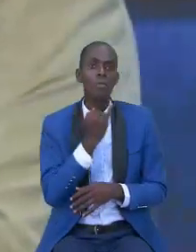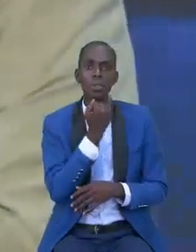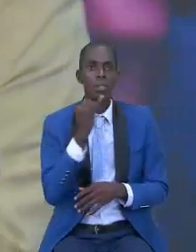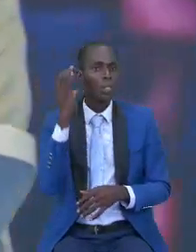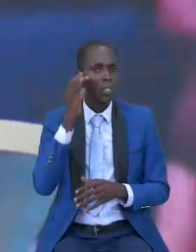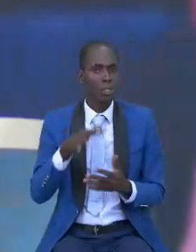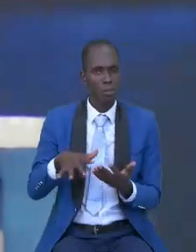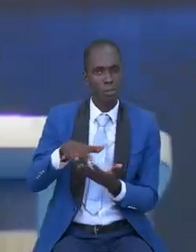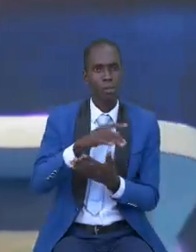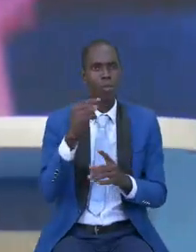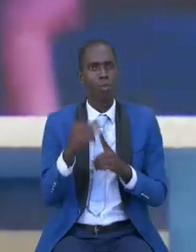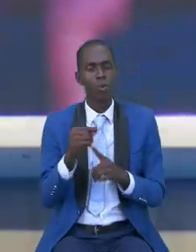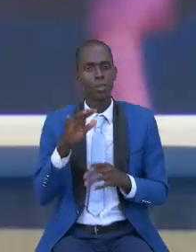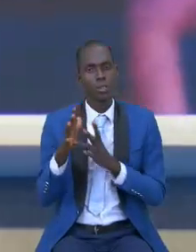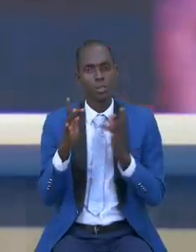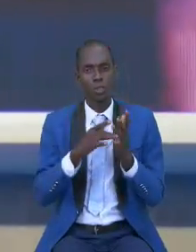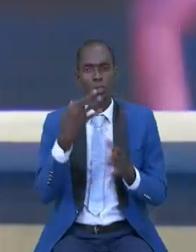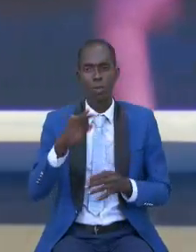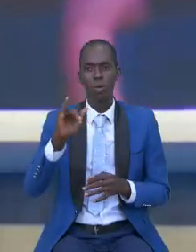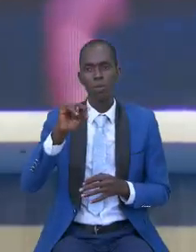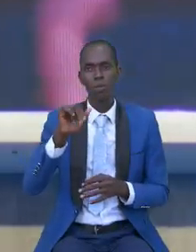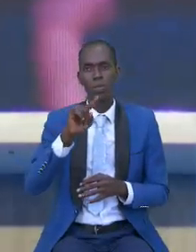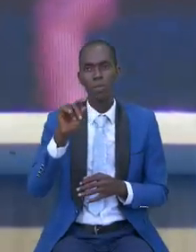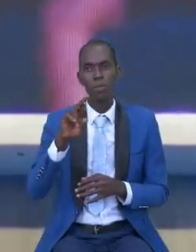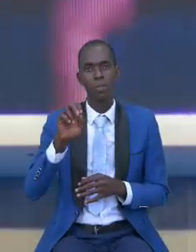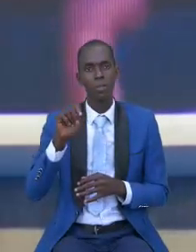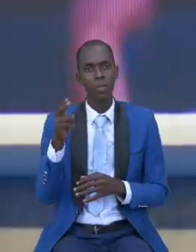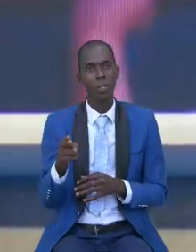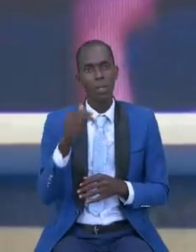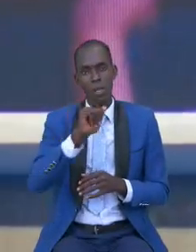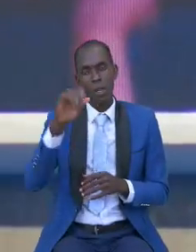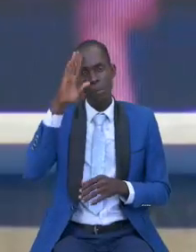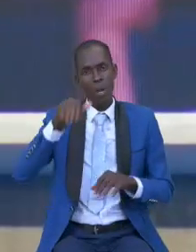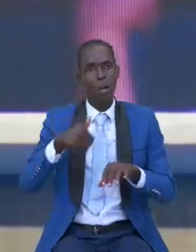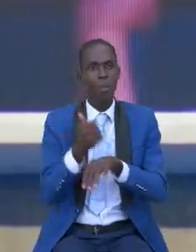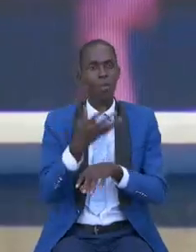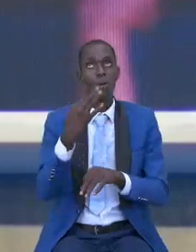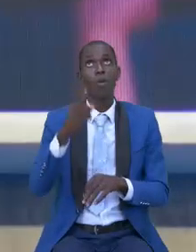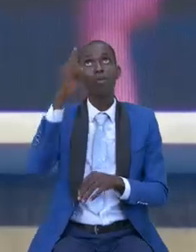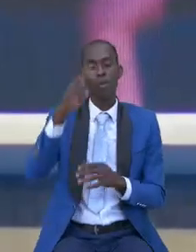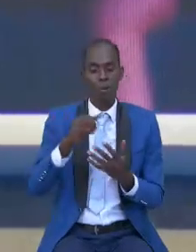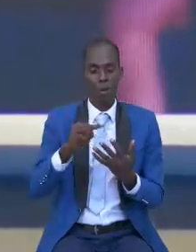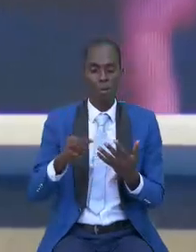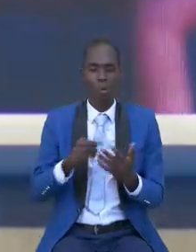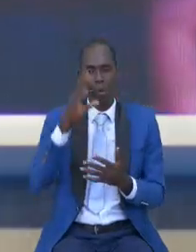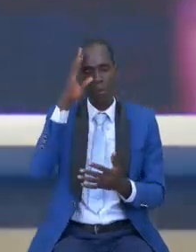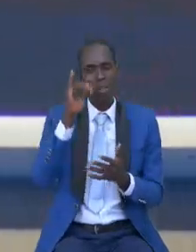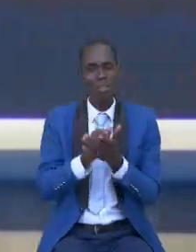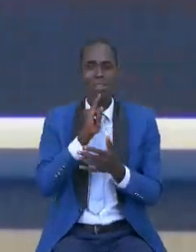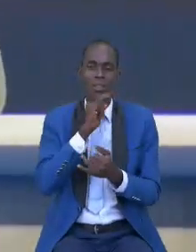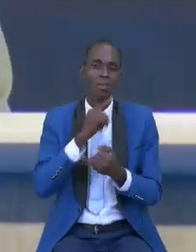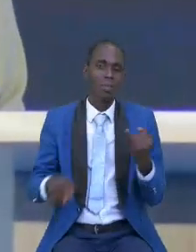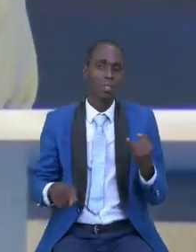of Nazareth, a man approved of God among you. That's final. A